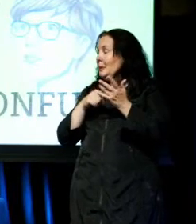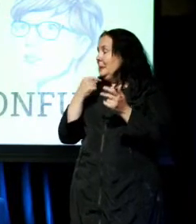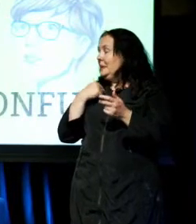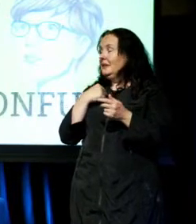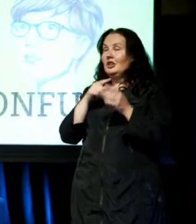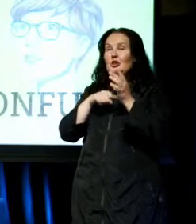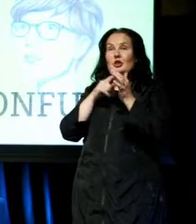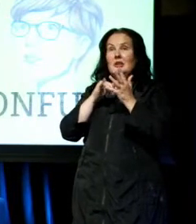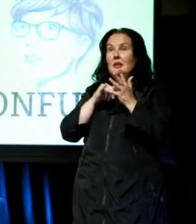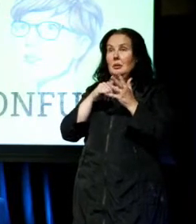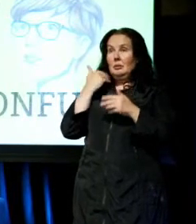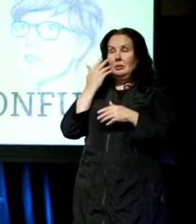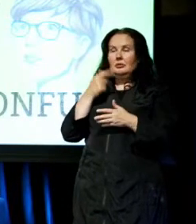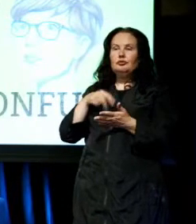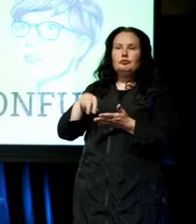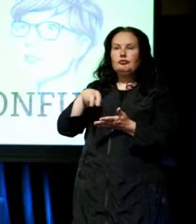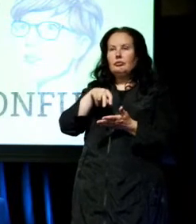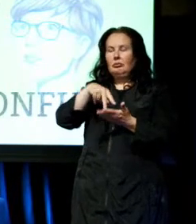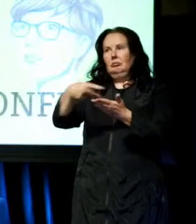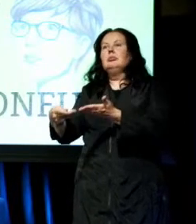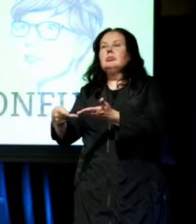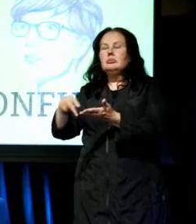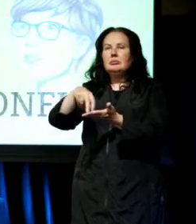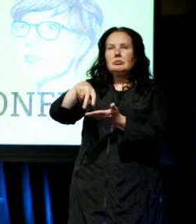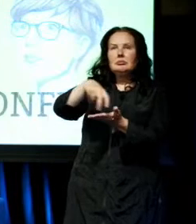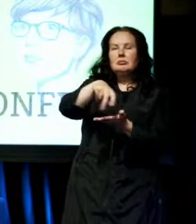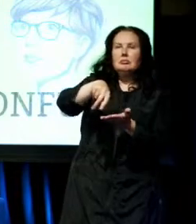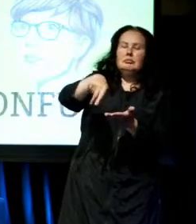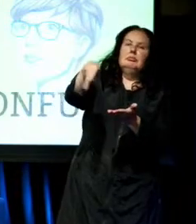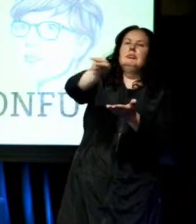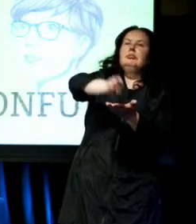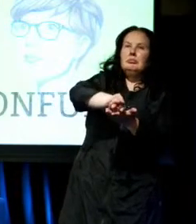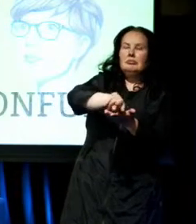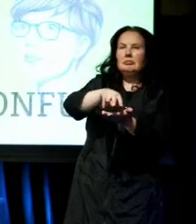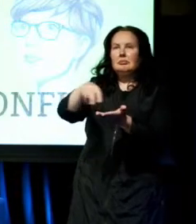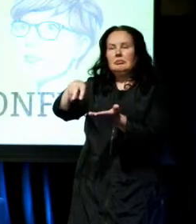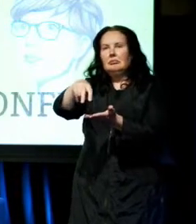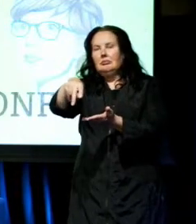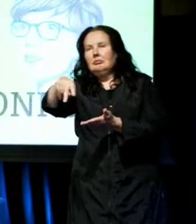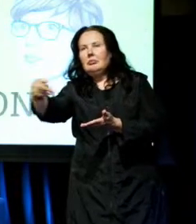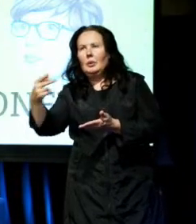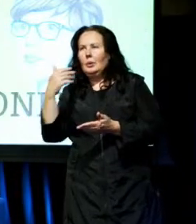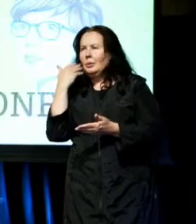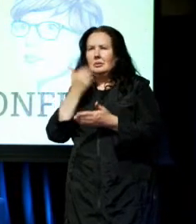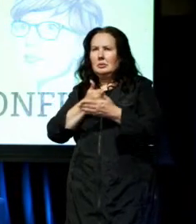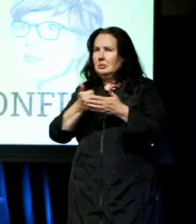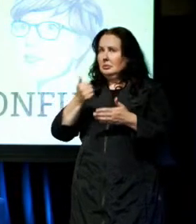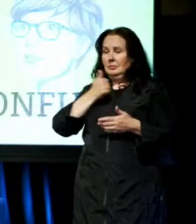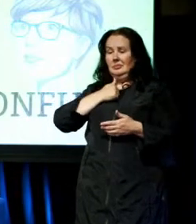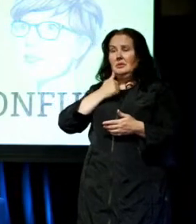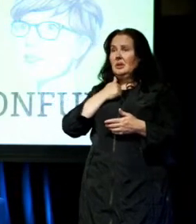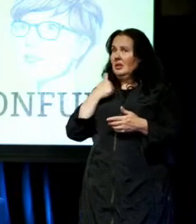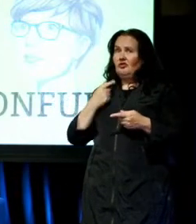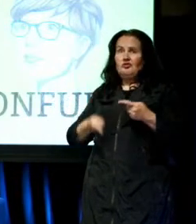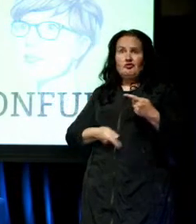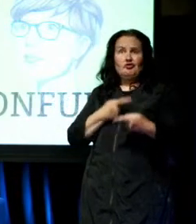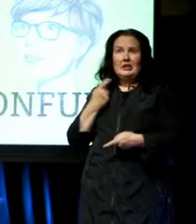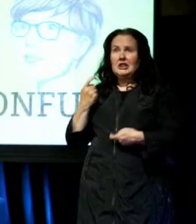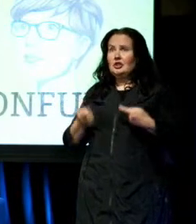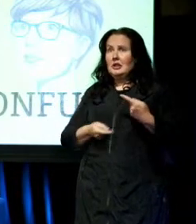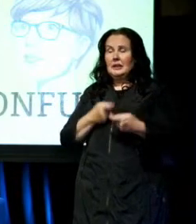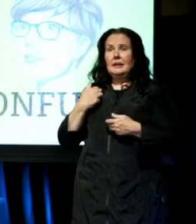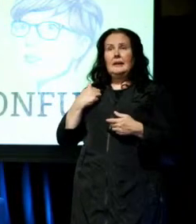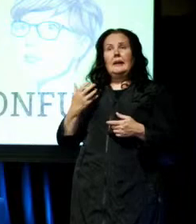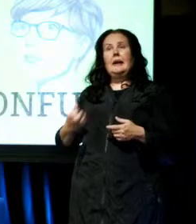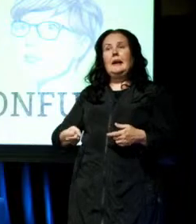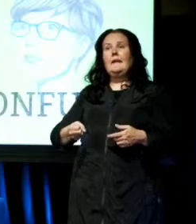constantly fall over. So that might have been the conversation because it's a constant frustration to me. And I've started, I've got a crutches bag on the